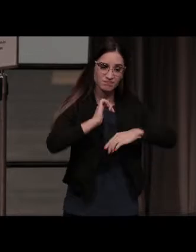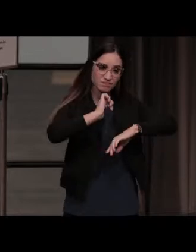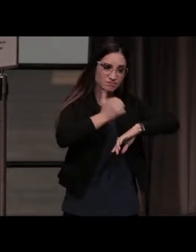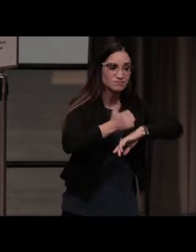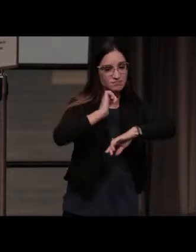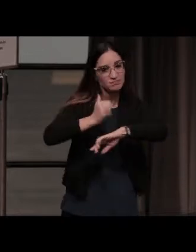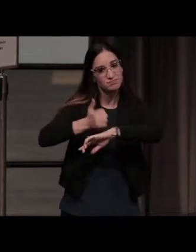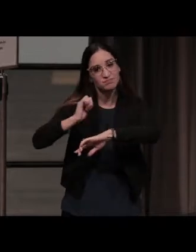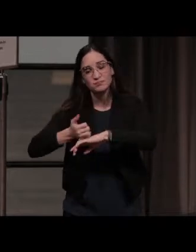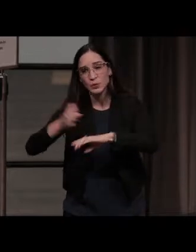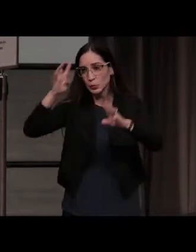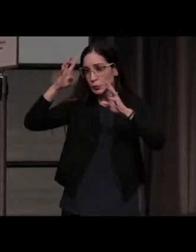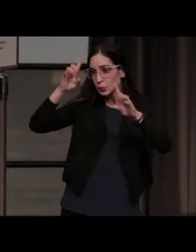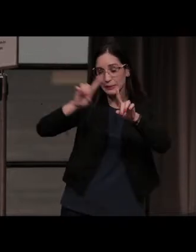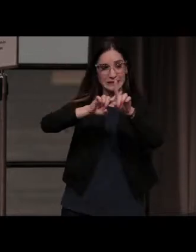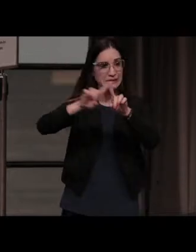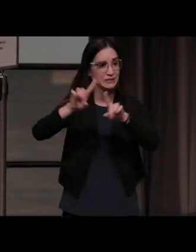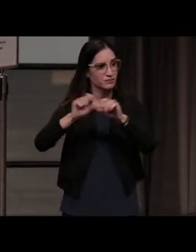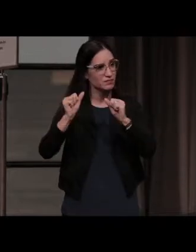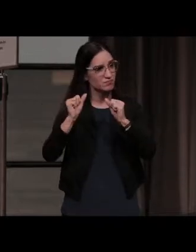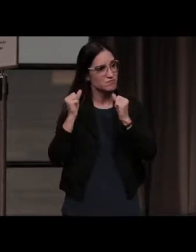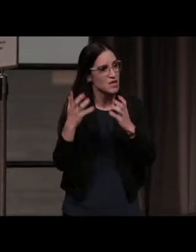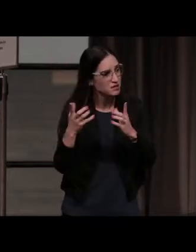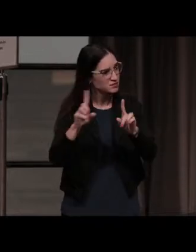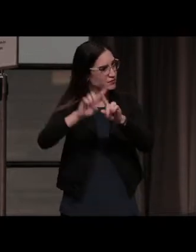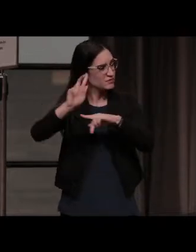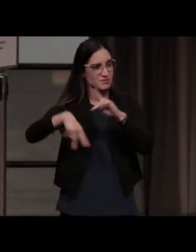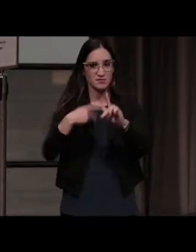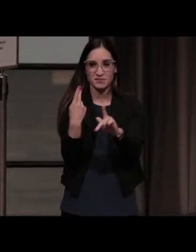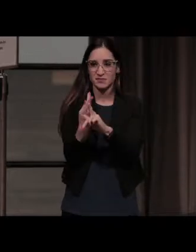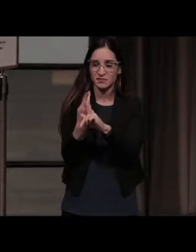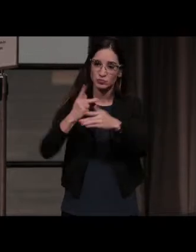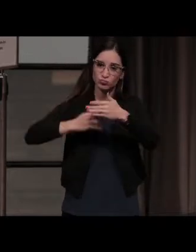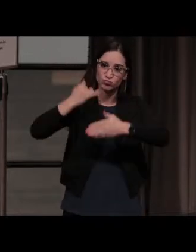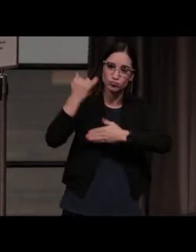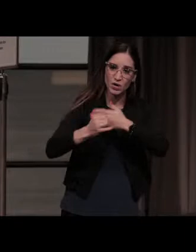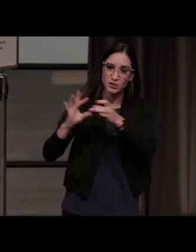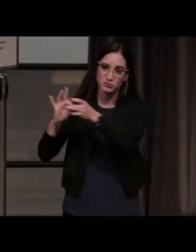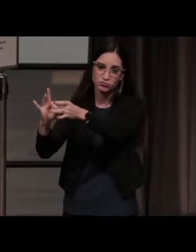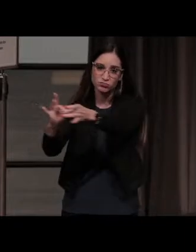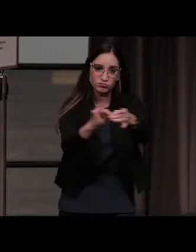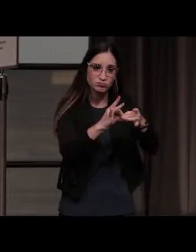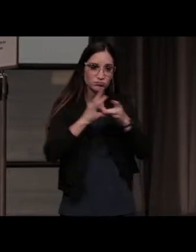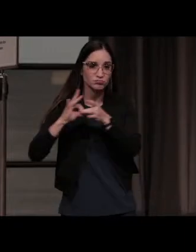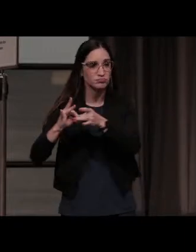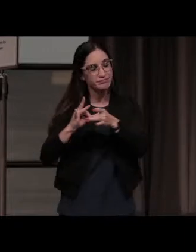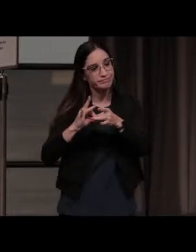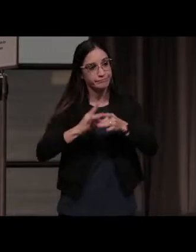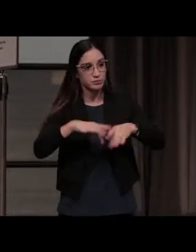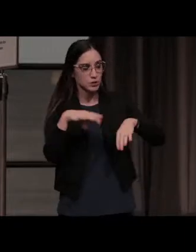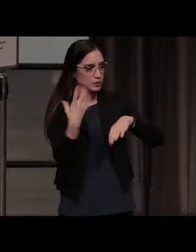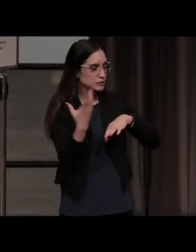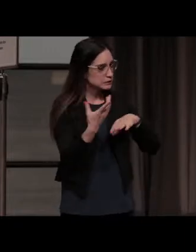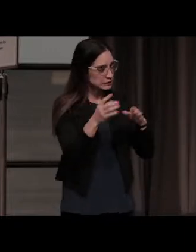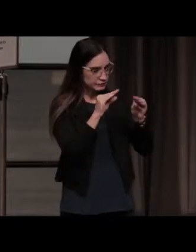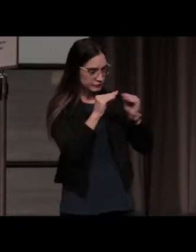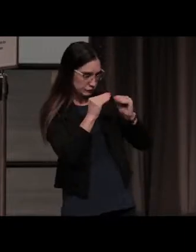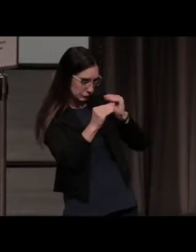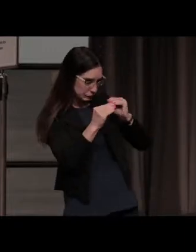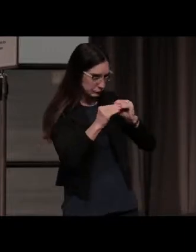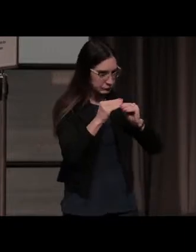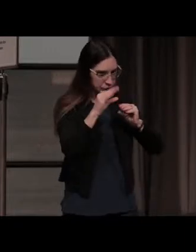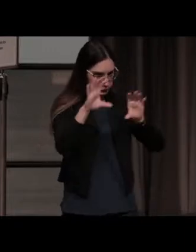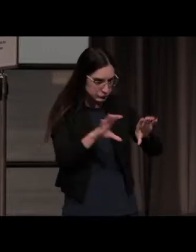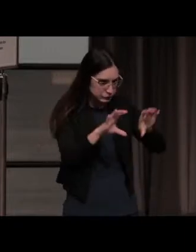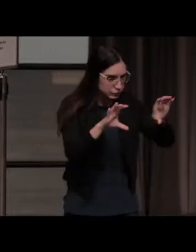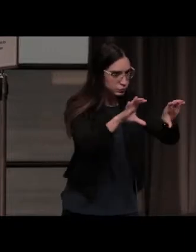many collaborative projects, which include mostly exhibitions and the editing, design, and publishing of books. Felipe